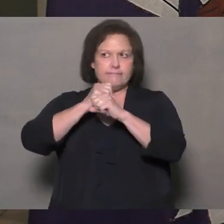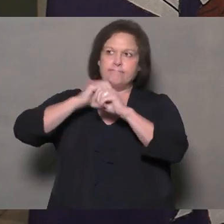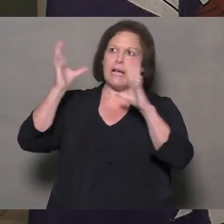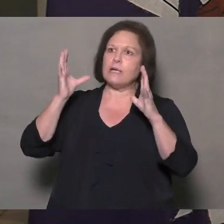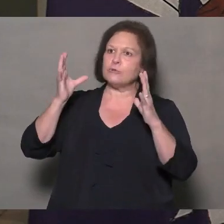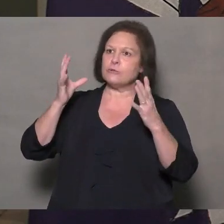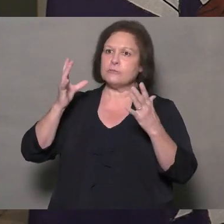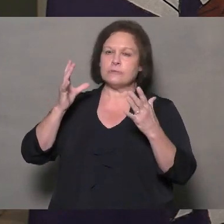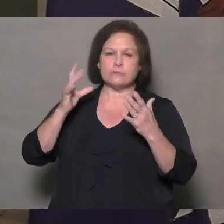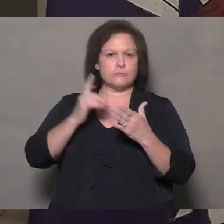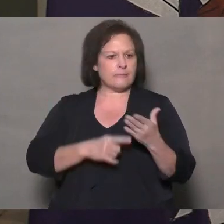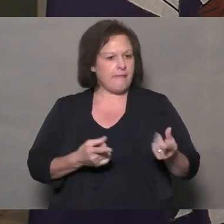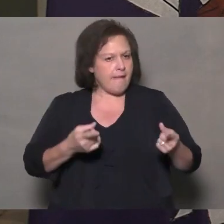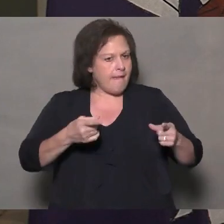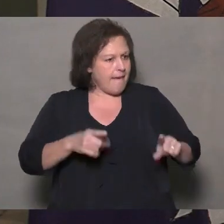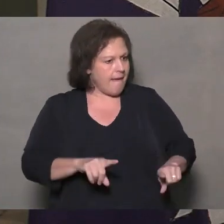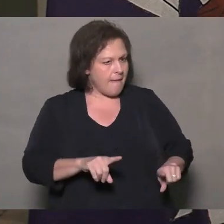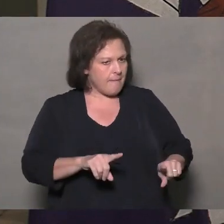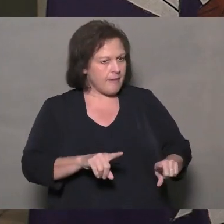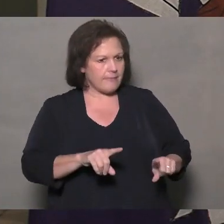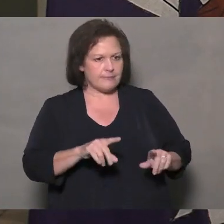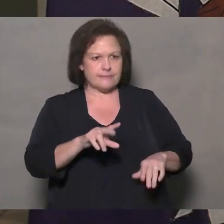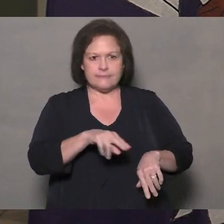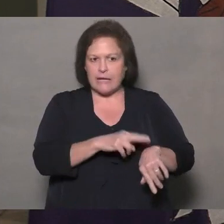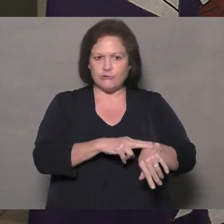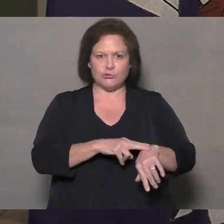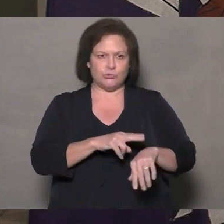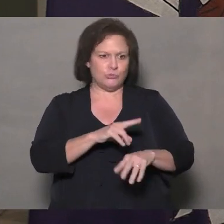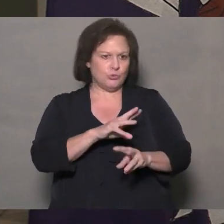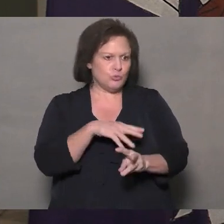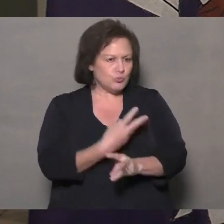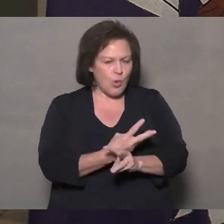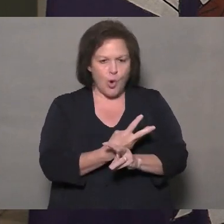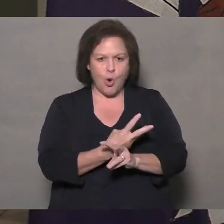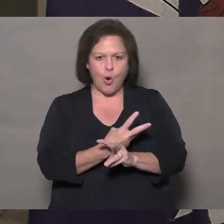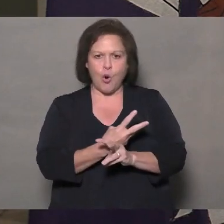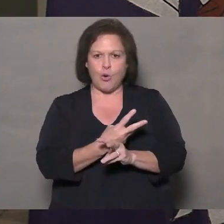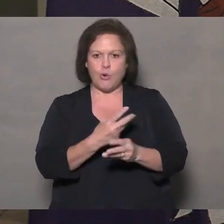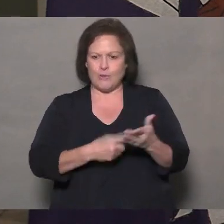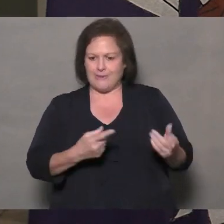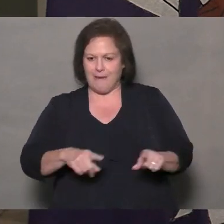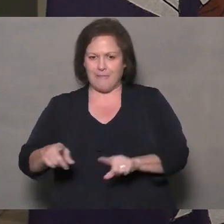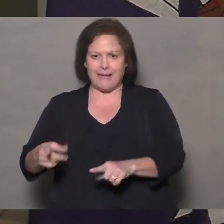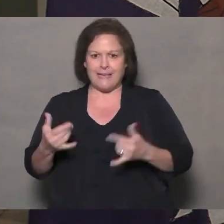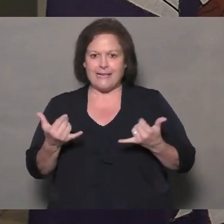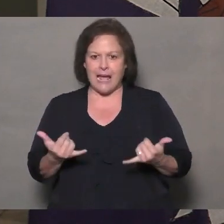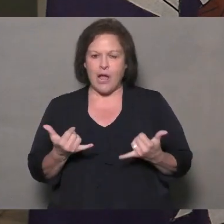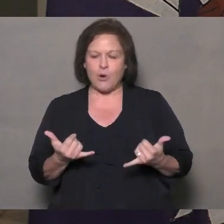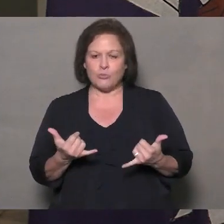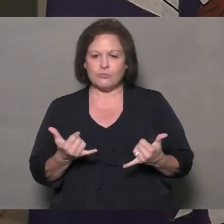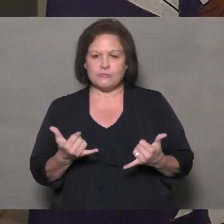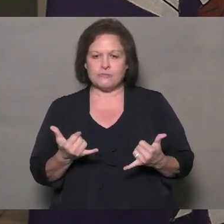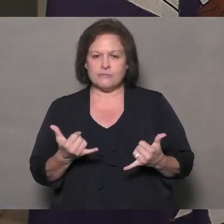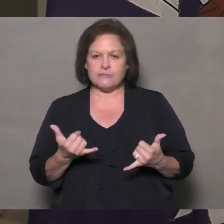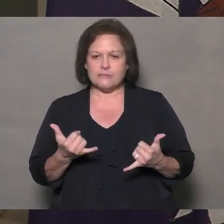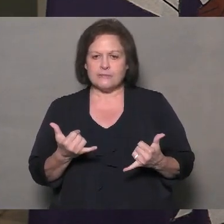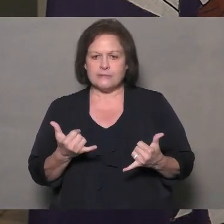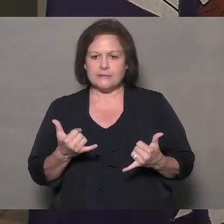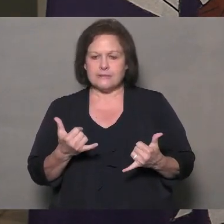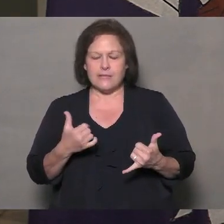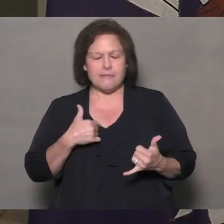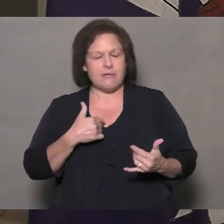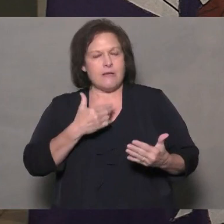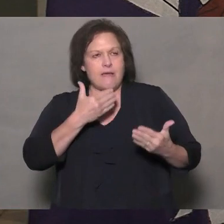state of the nation and the state of the world we find ourselves in right now. I am so